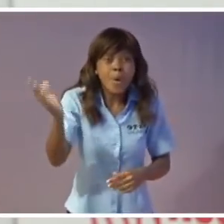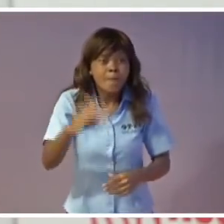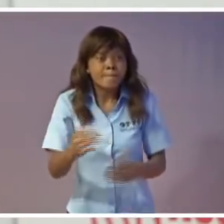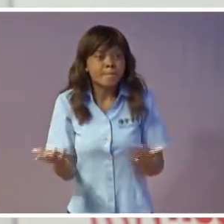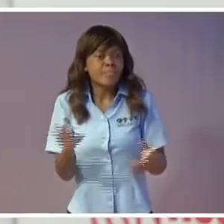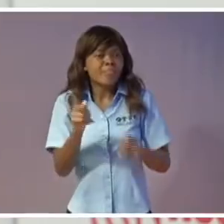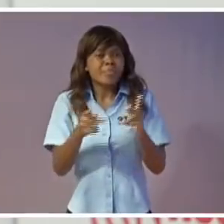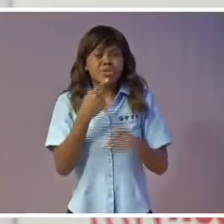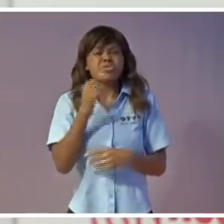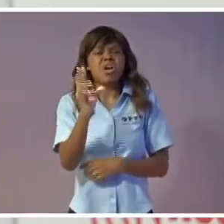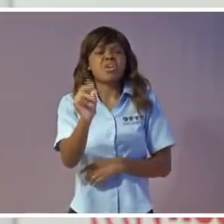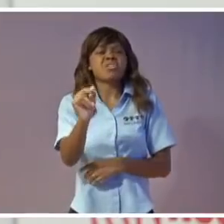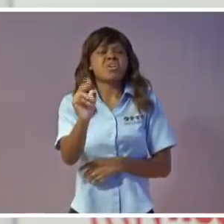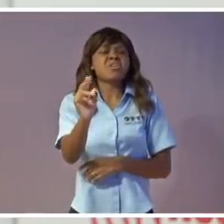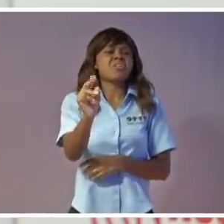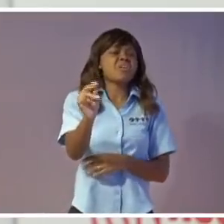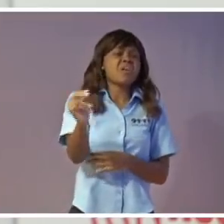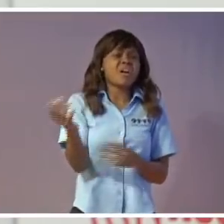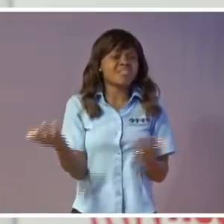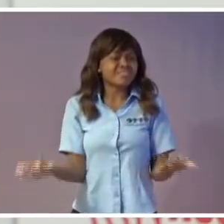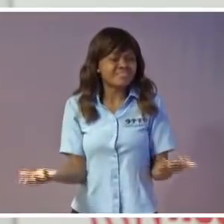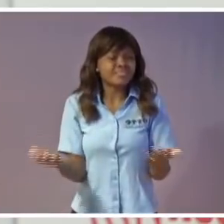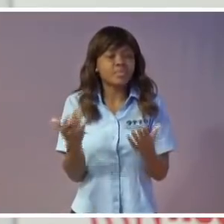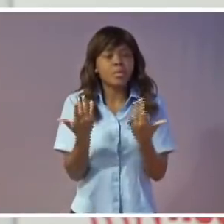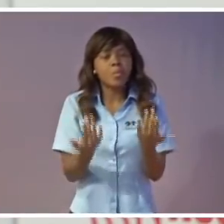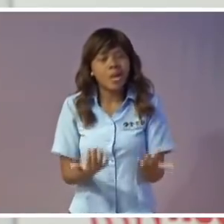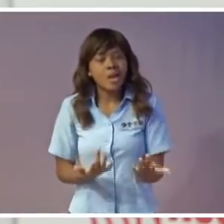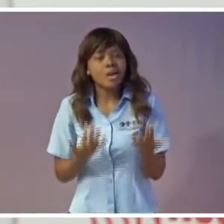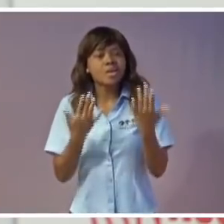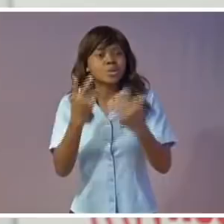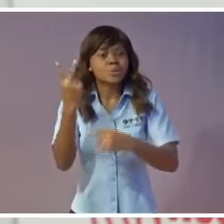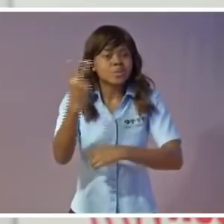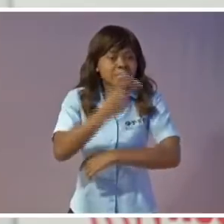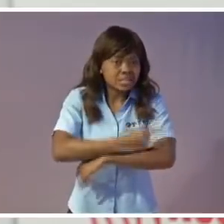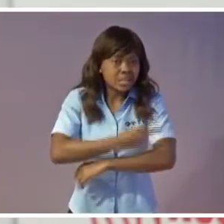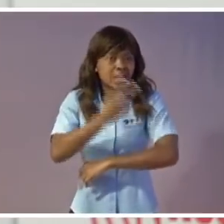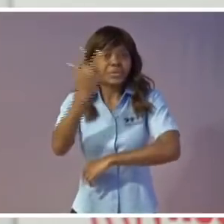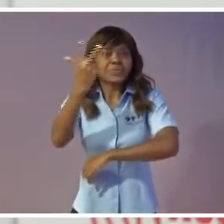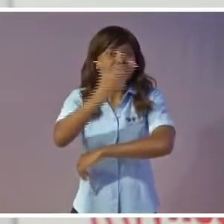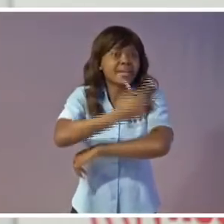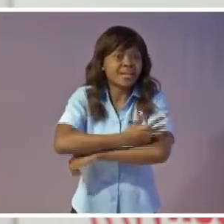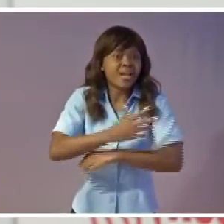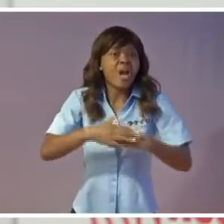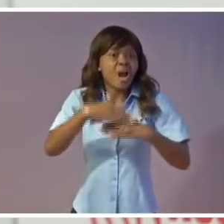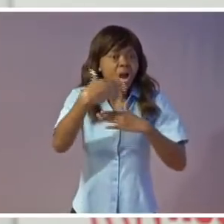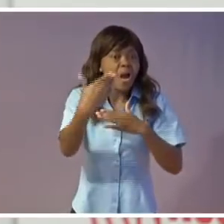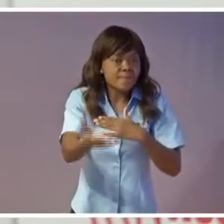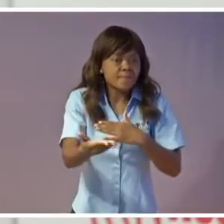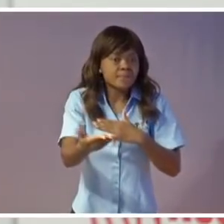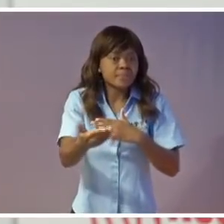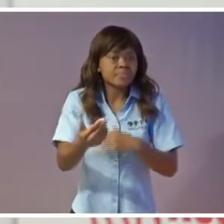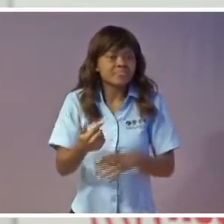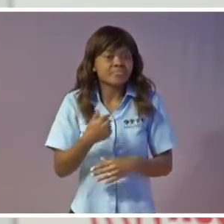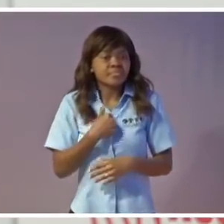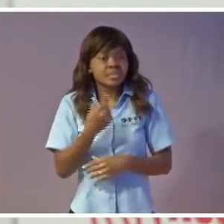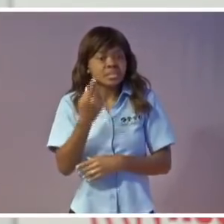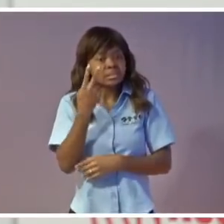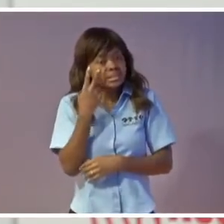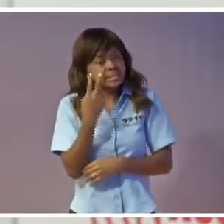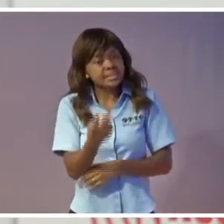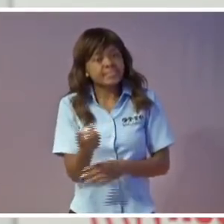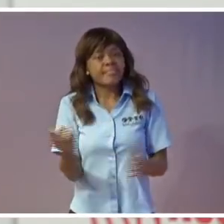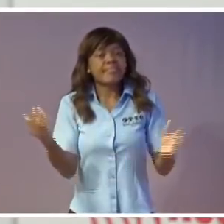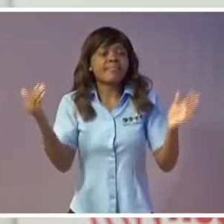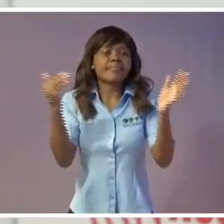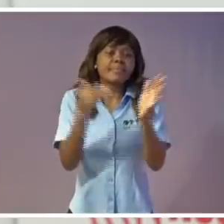often return 2 to 3 days later. And we have noted that in the initial call